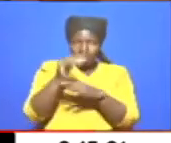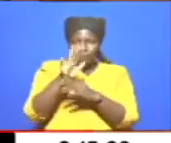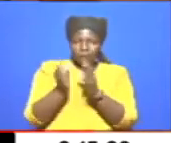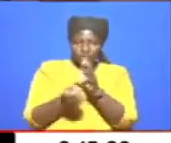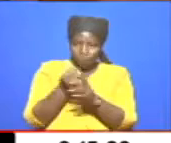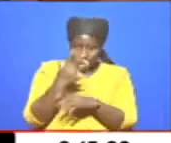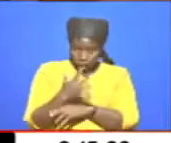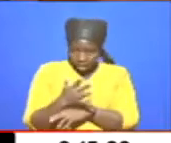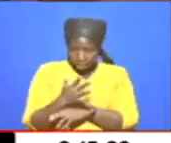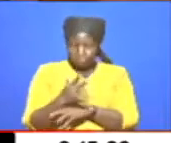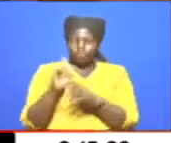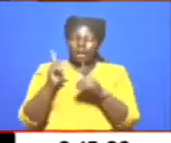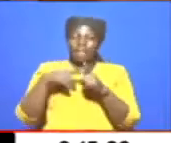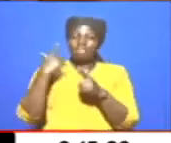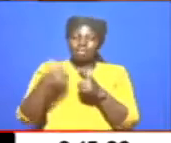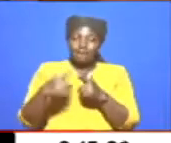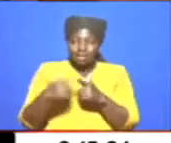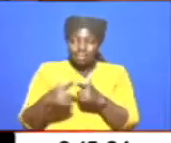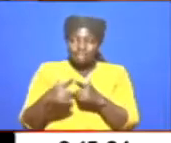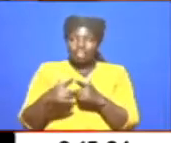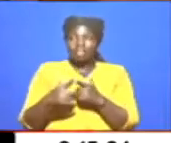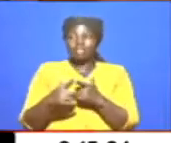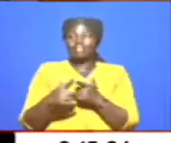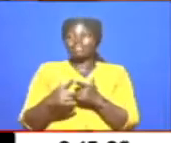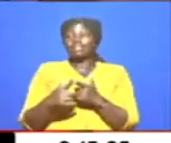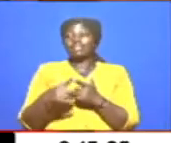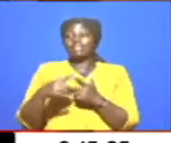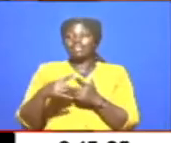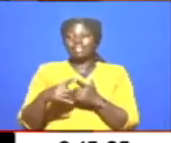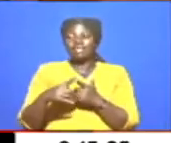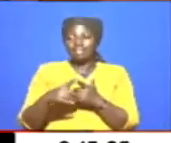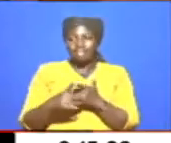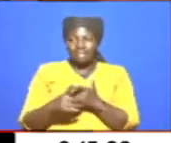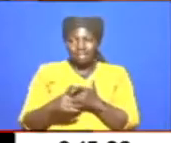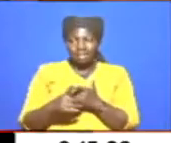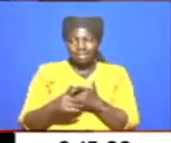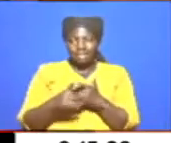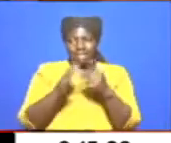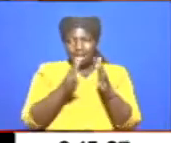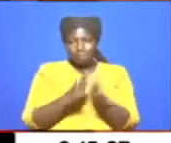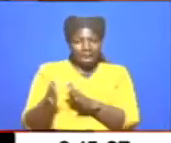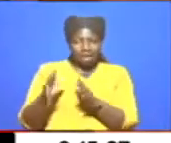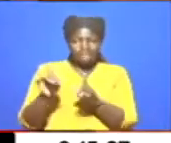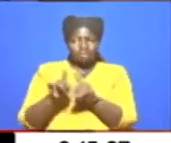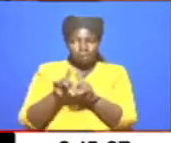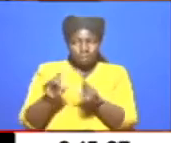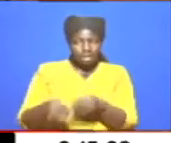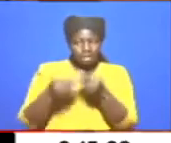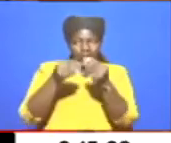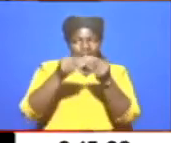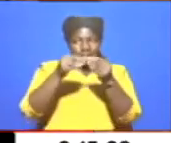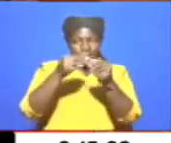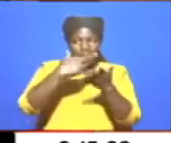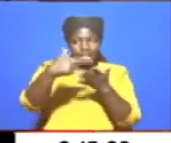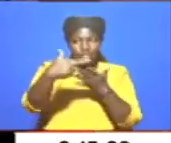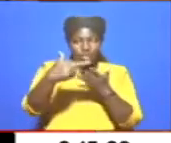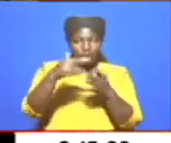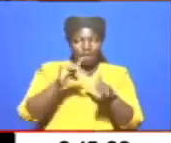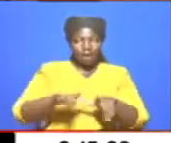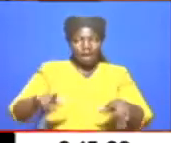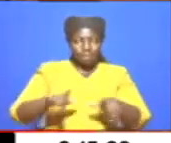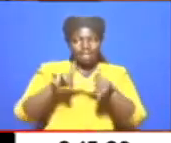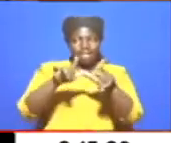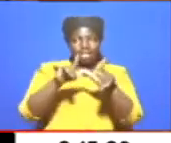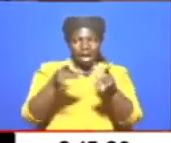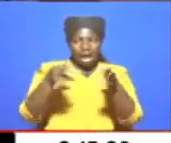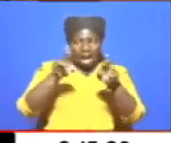then the deed plans and the registration of title was done 18 years later. So S.G. Mwangi will